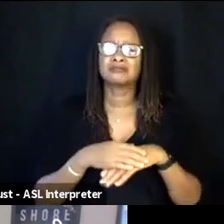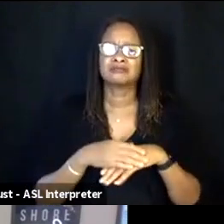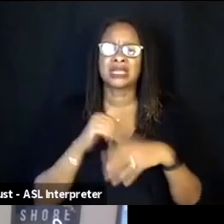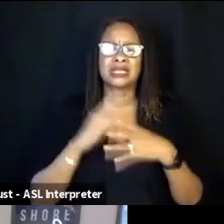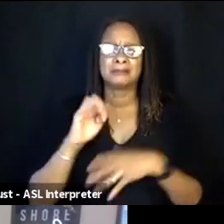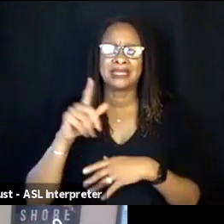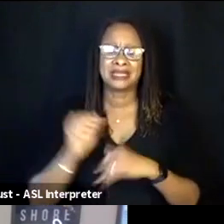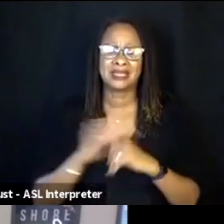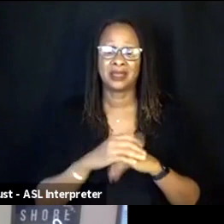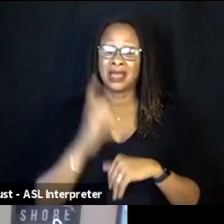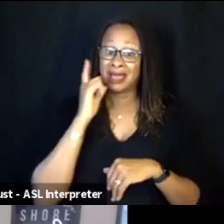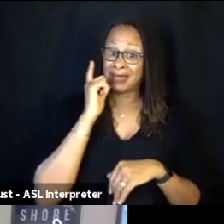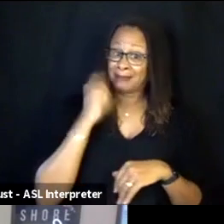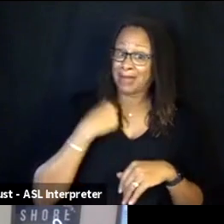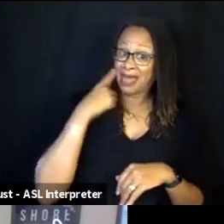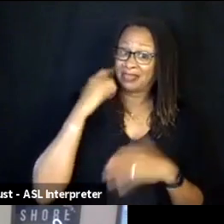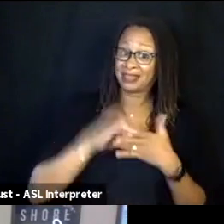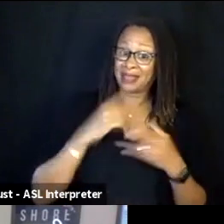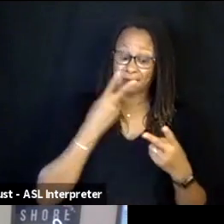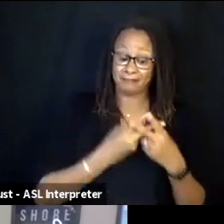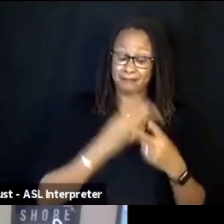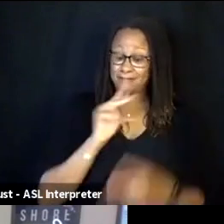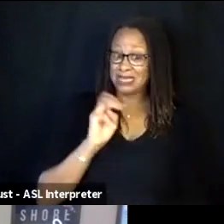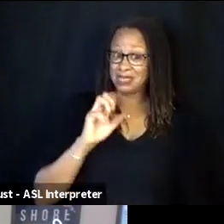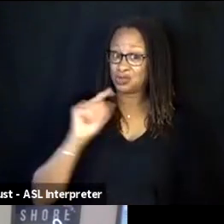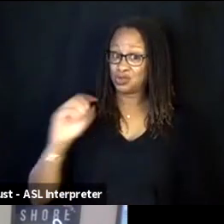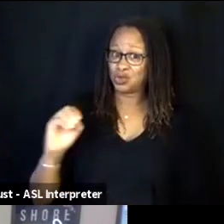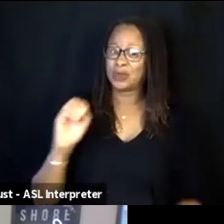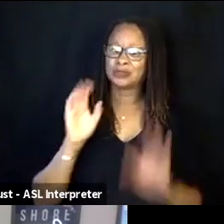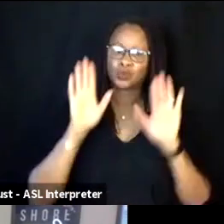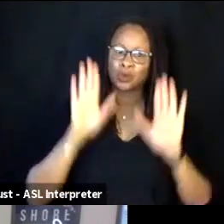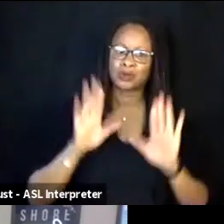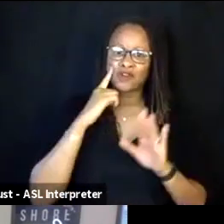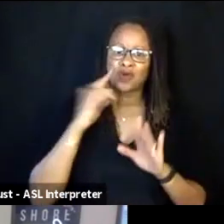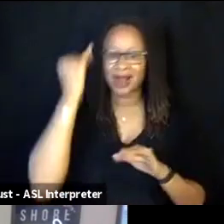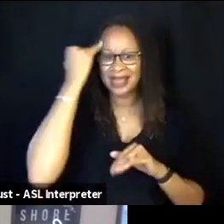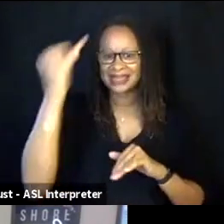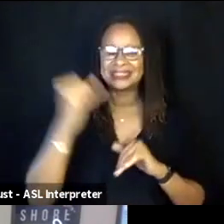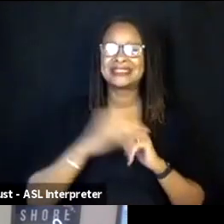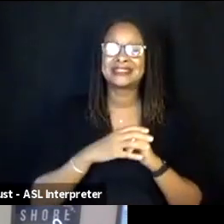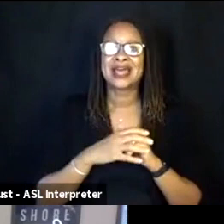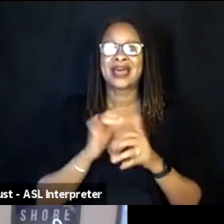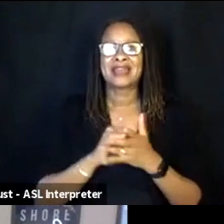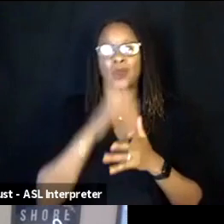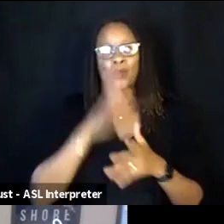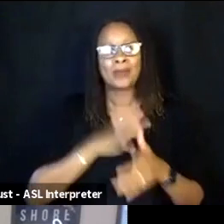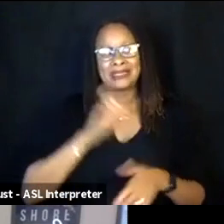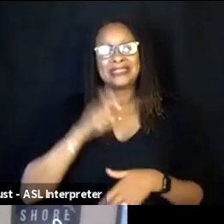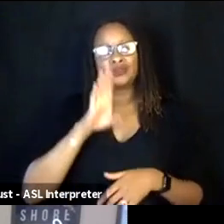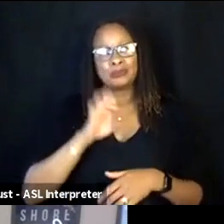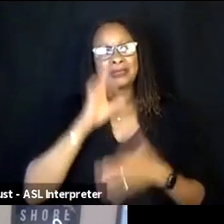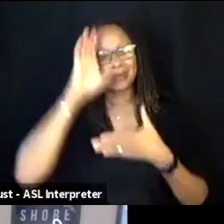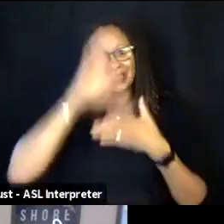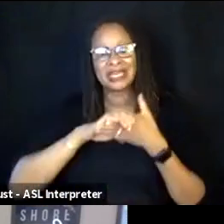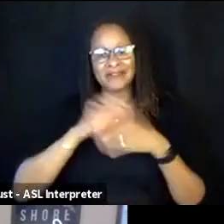the Me Too movement was terrific for this idea that women are to be believed when they talk about the